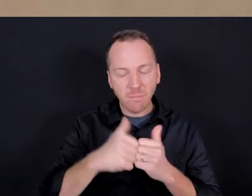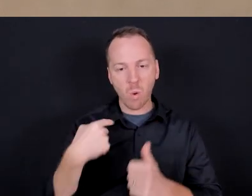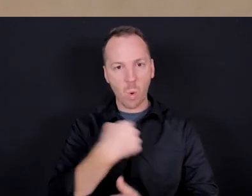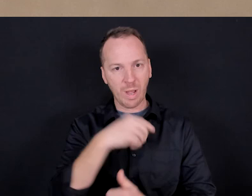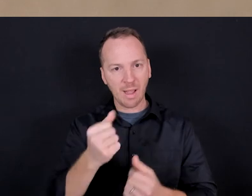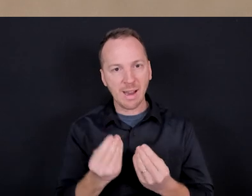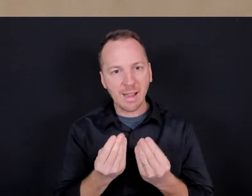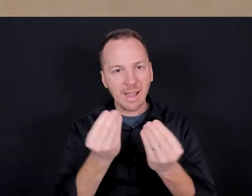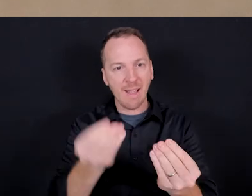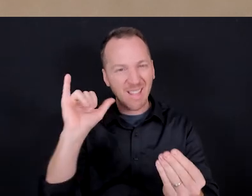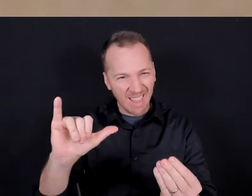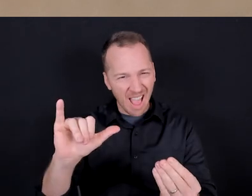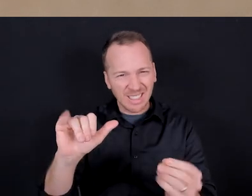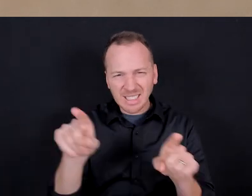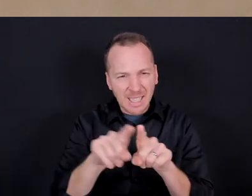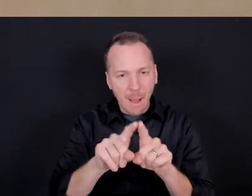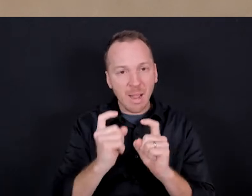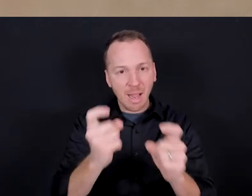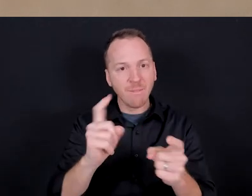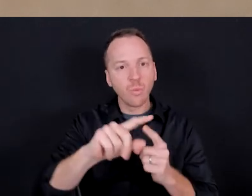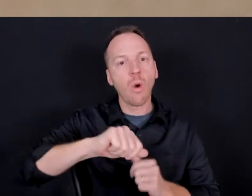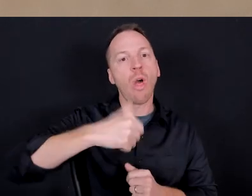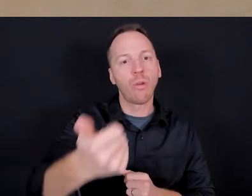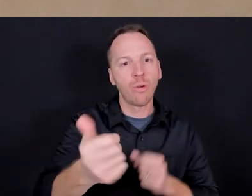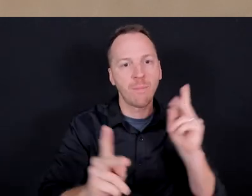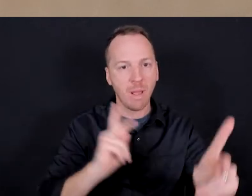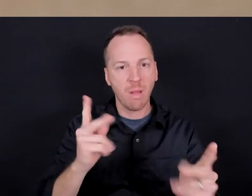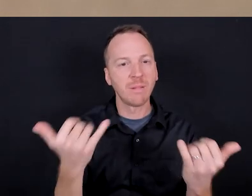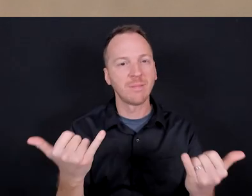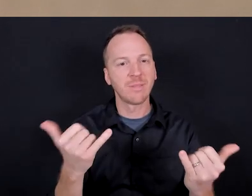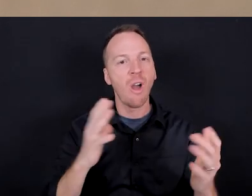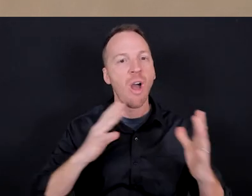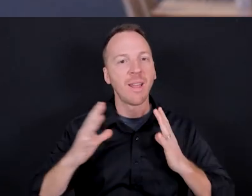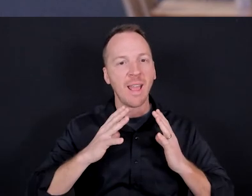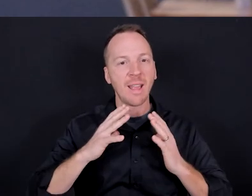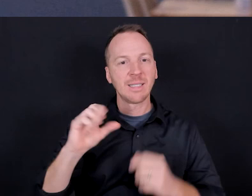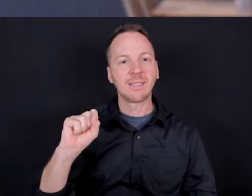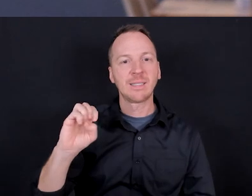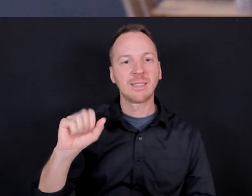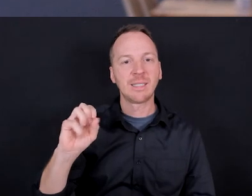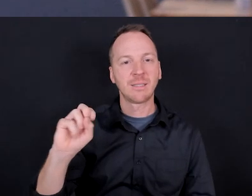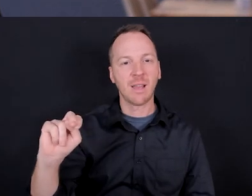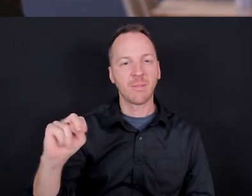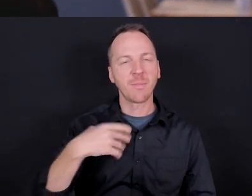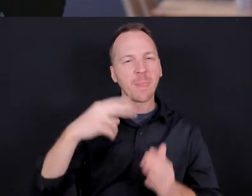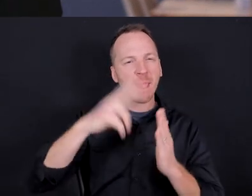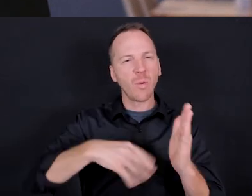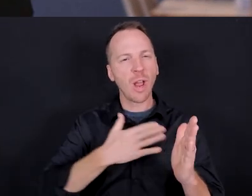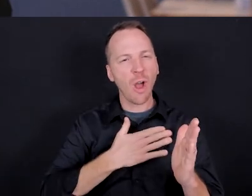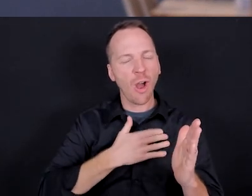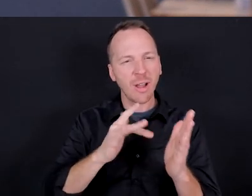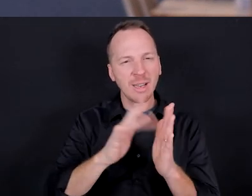can give this priceless treasure to others this holiday season. I'd like to read our text once more